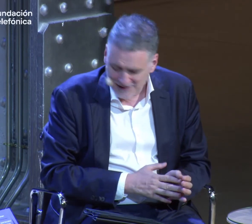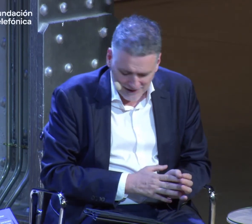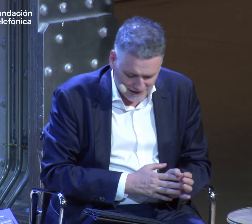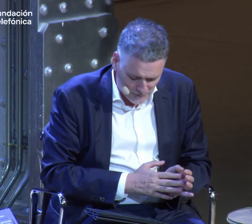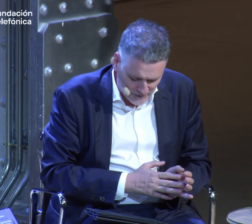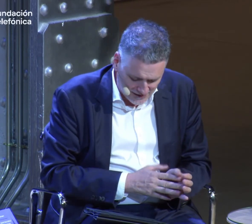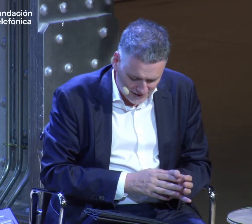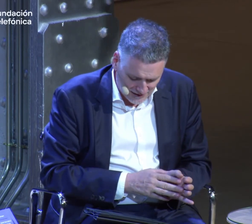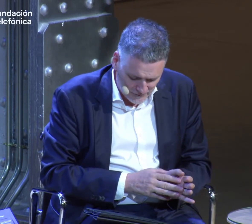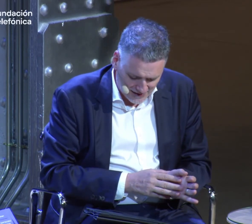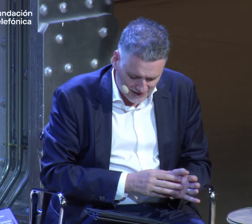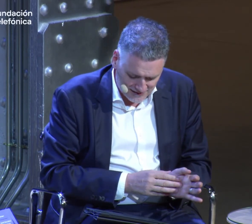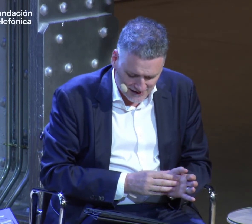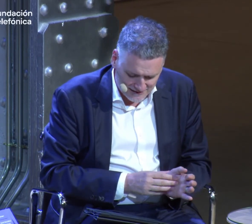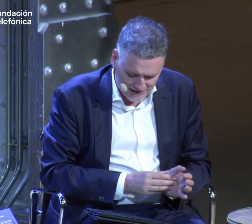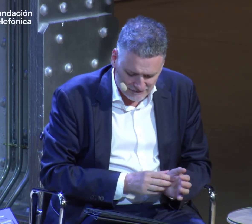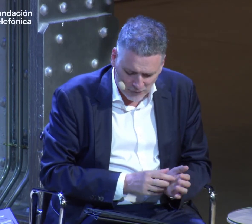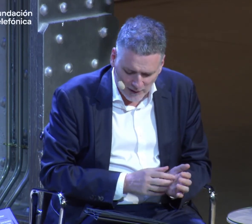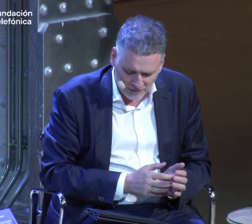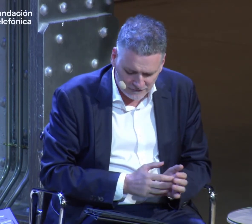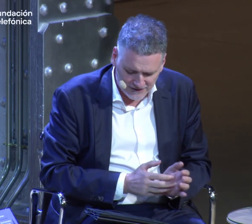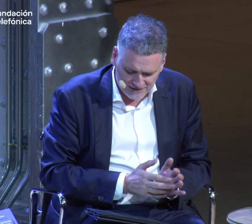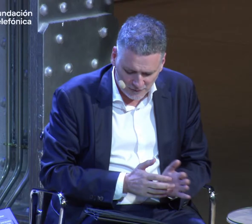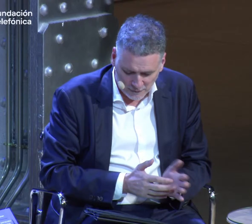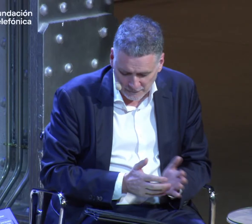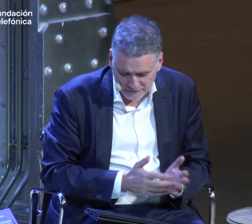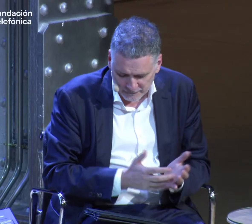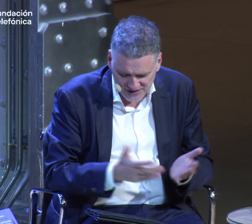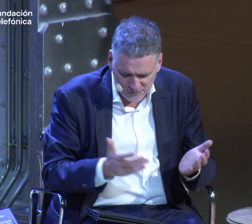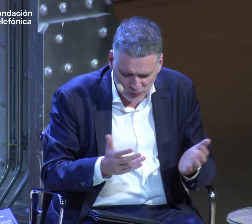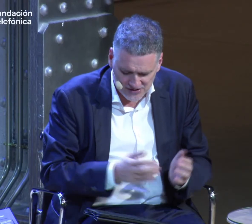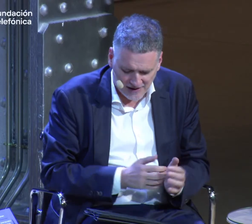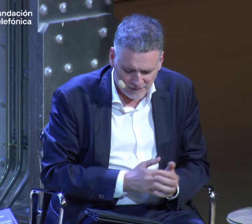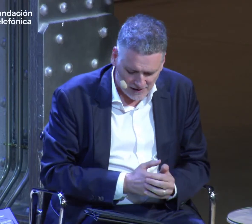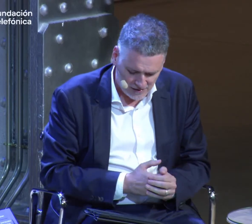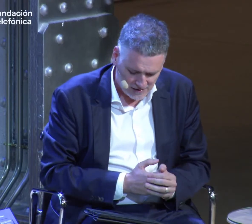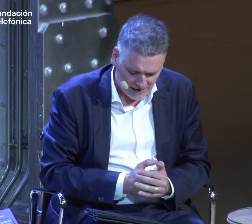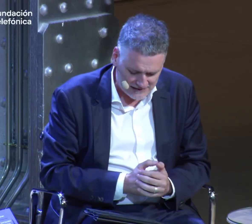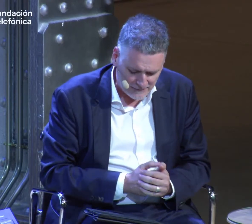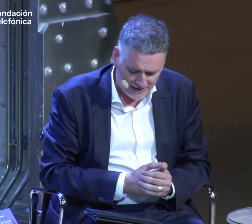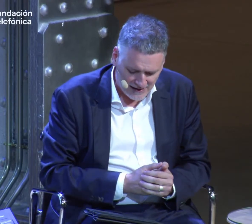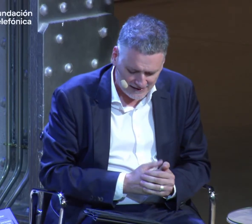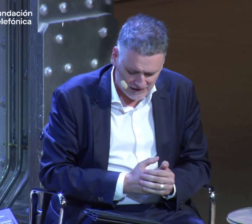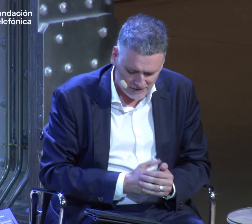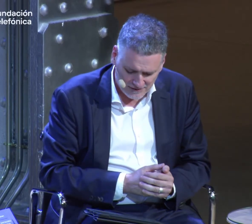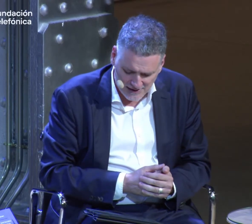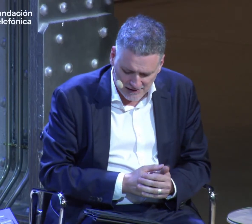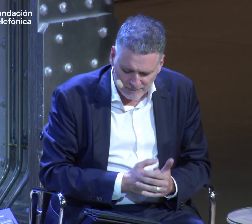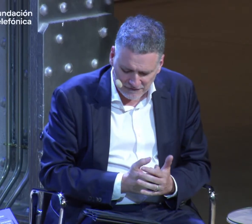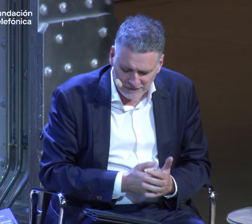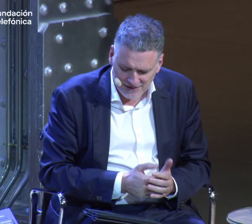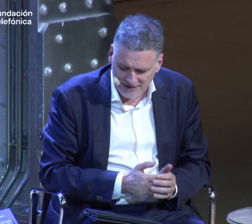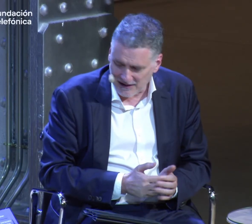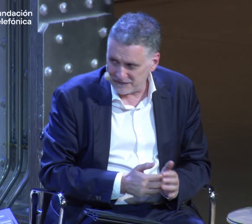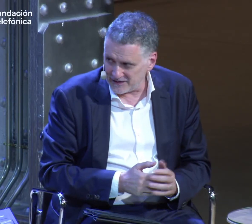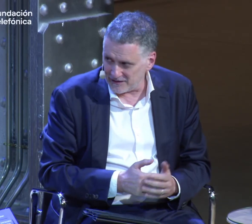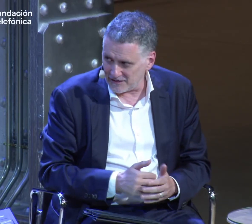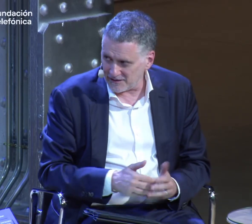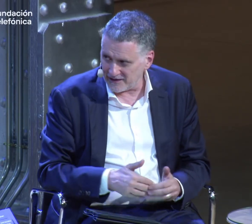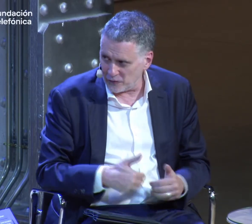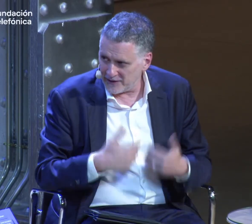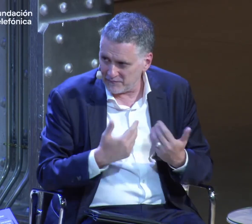book, meaning that every one of these books are at a very high level. My